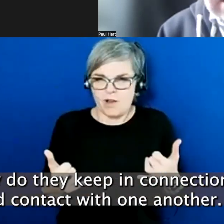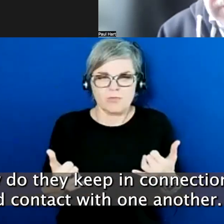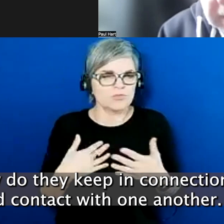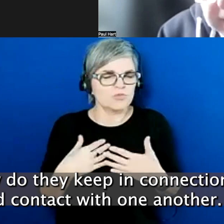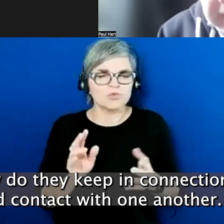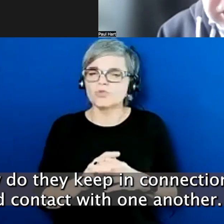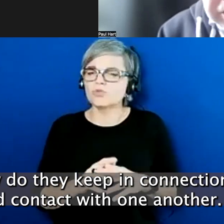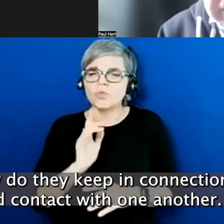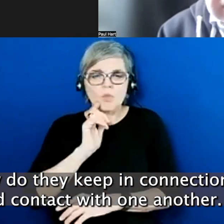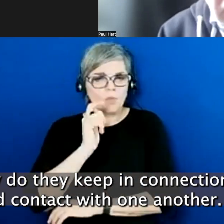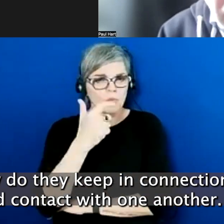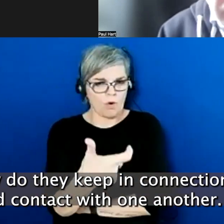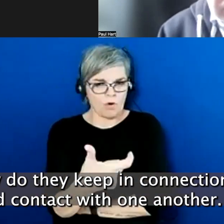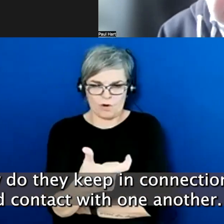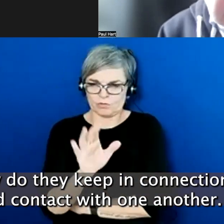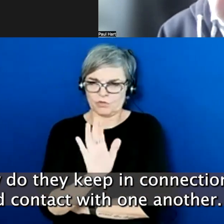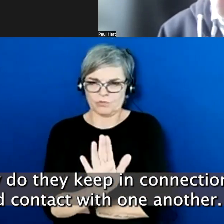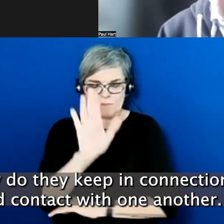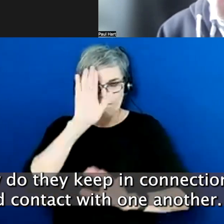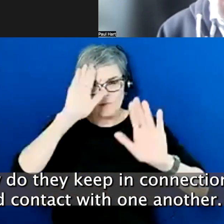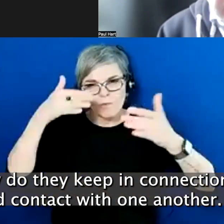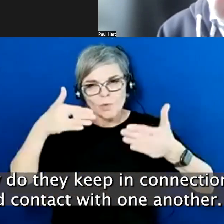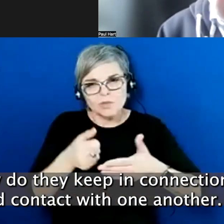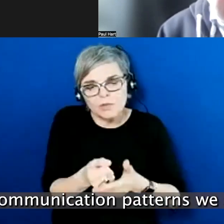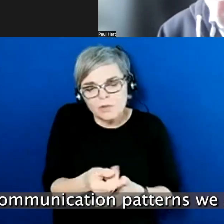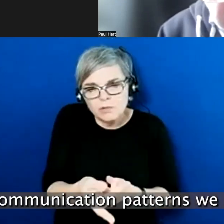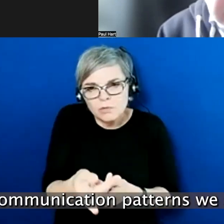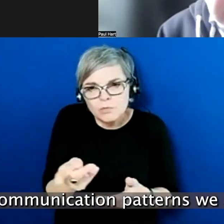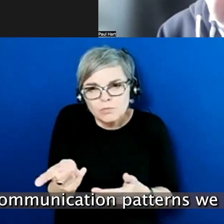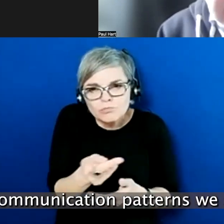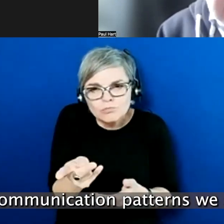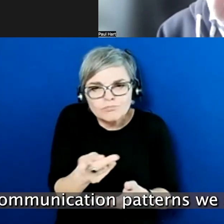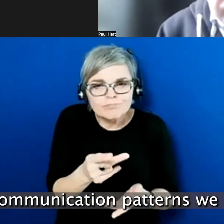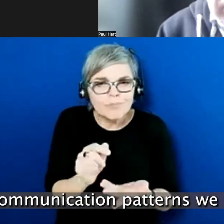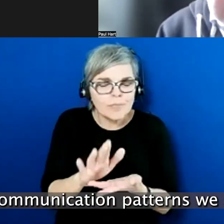in connection and contact with one another? What are the